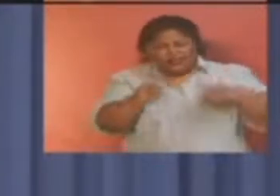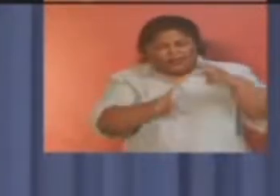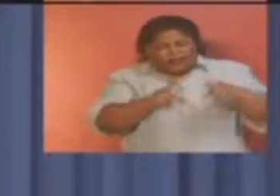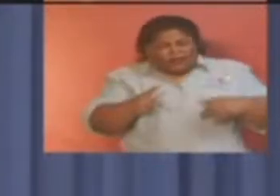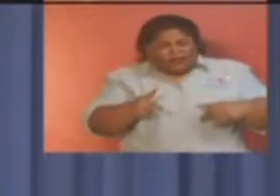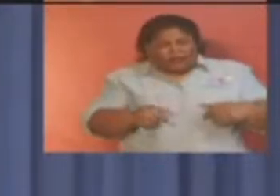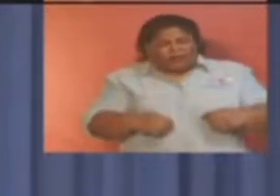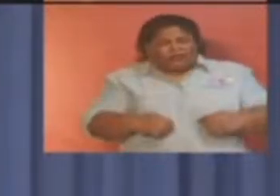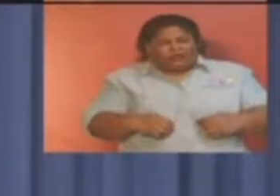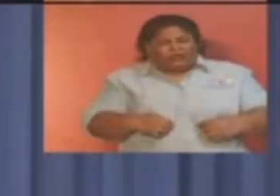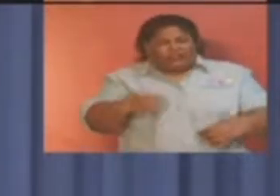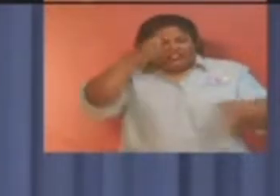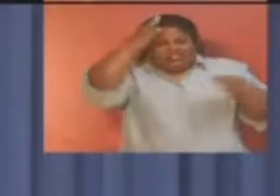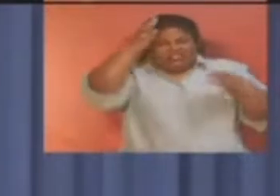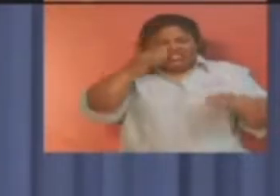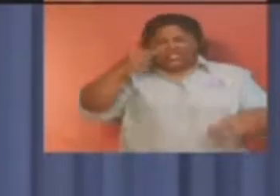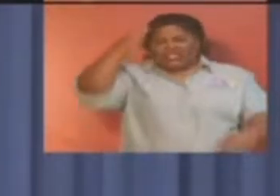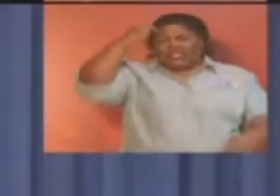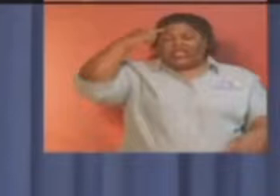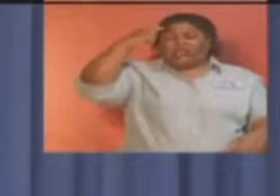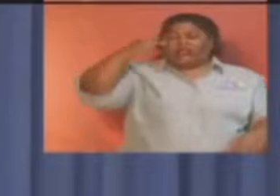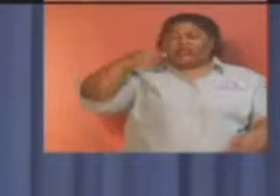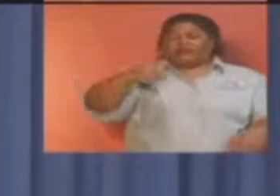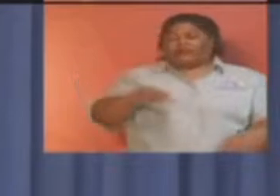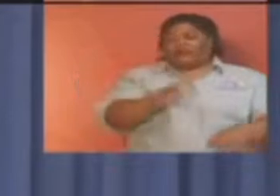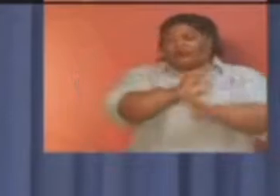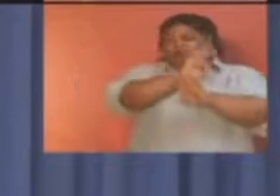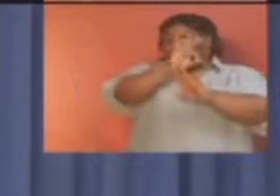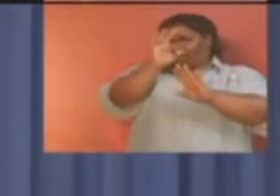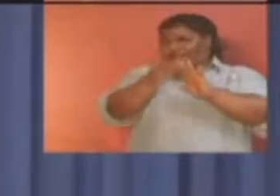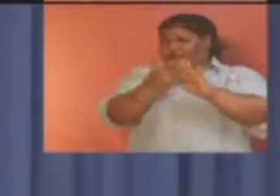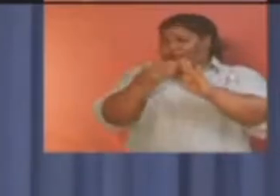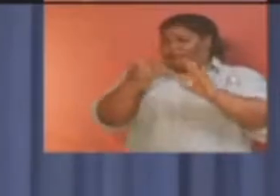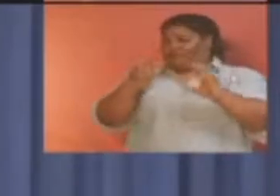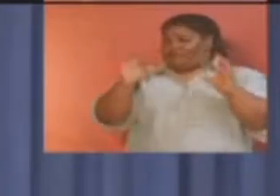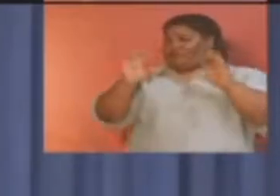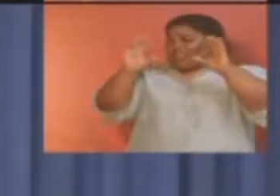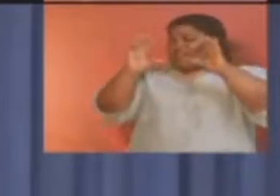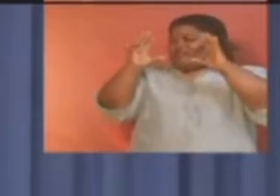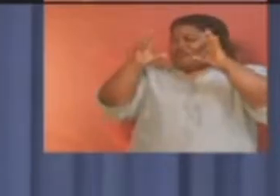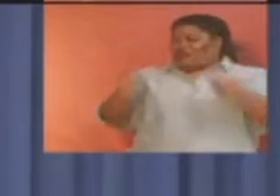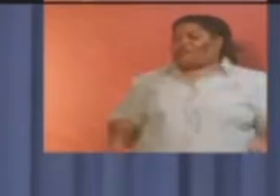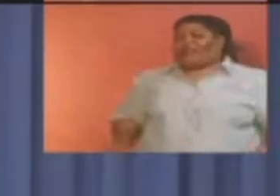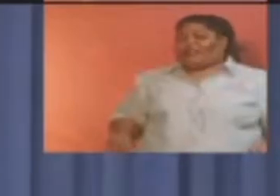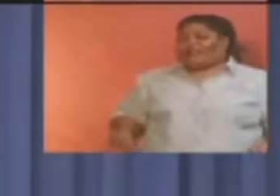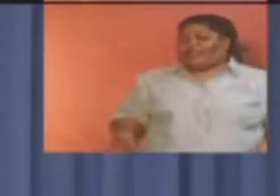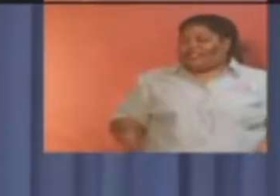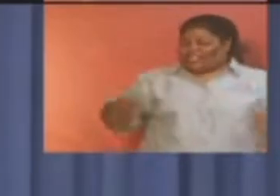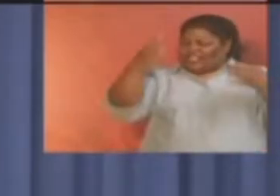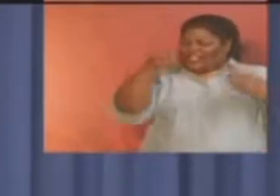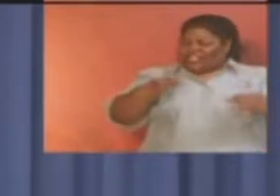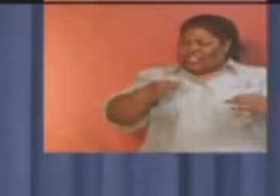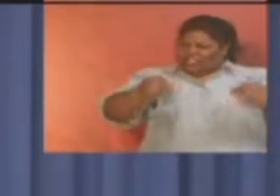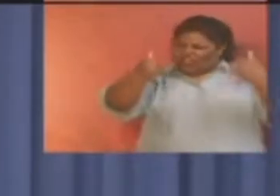this to mean that the carnival that we lost in February, we're going to take it now.